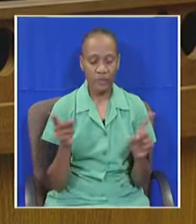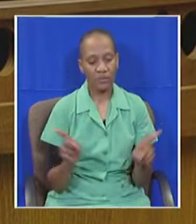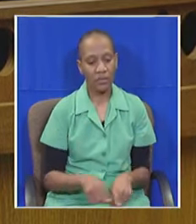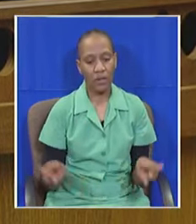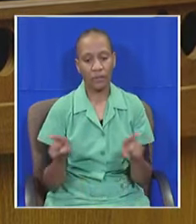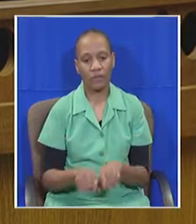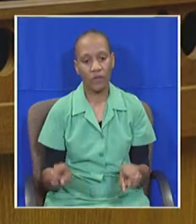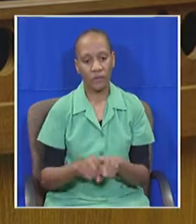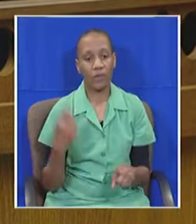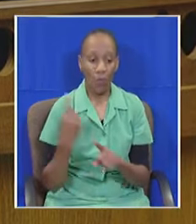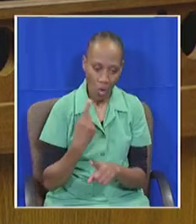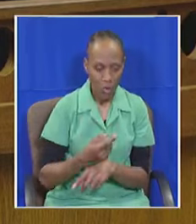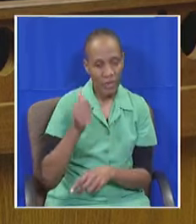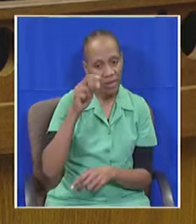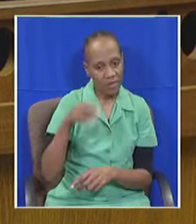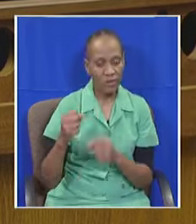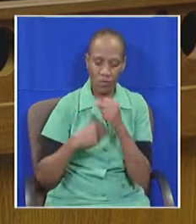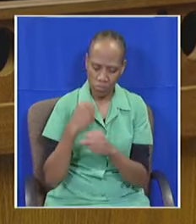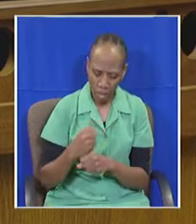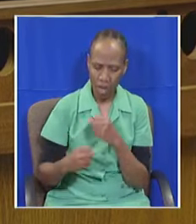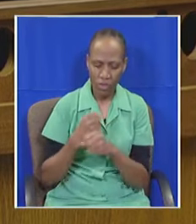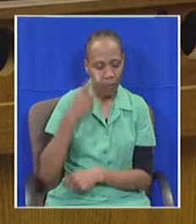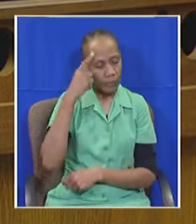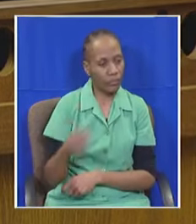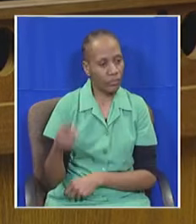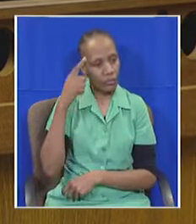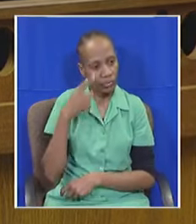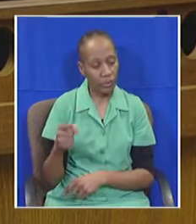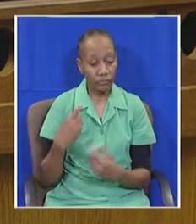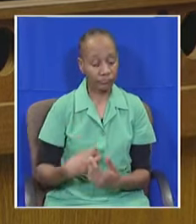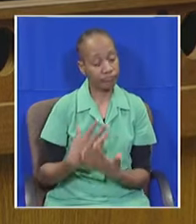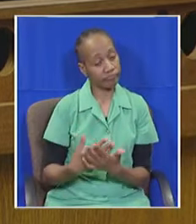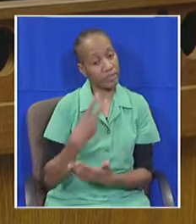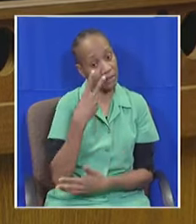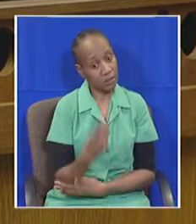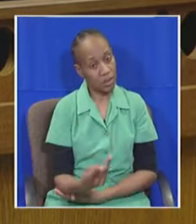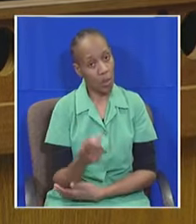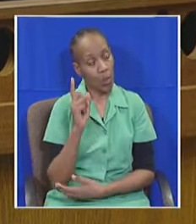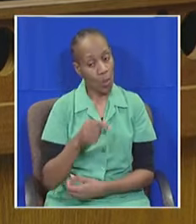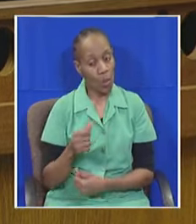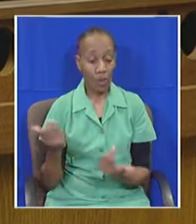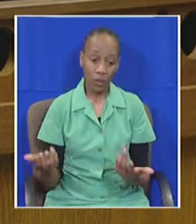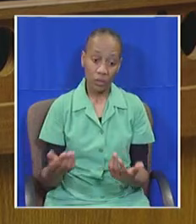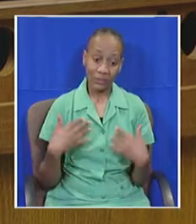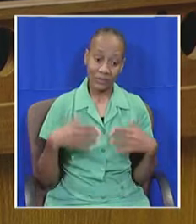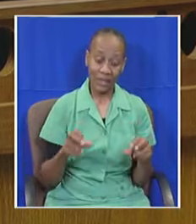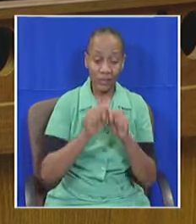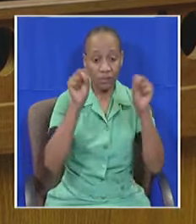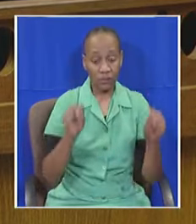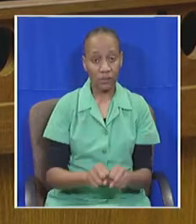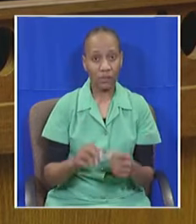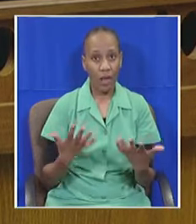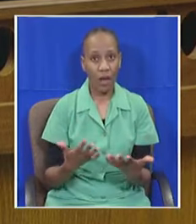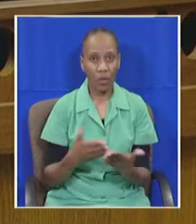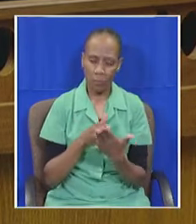ignorance from the ANC year on year, it is clear that we will have to bring merit back into the system by ridding the country